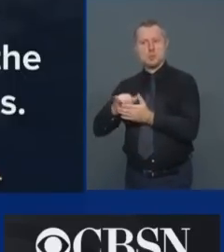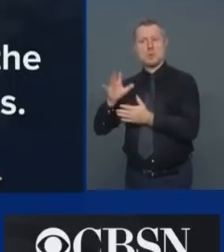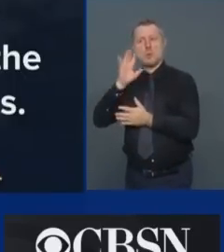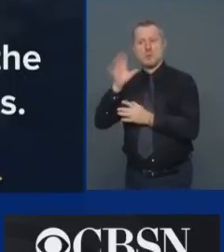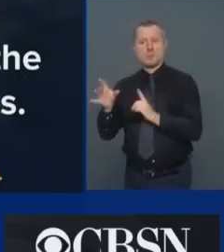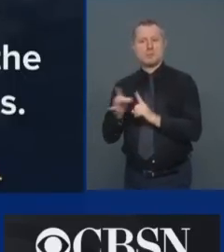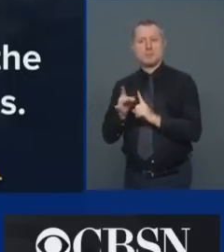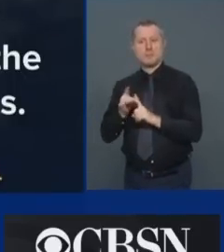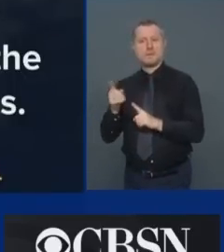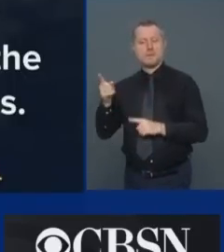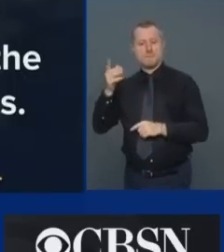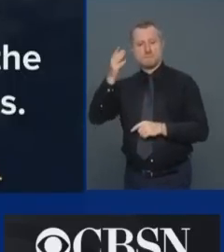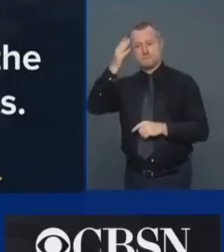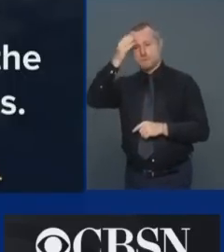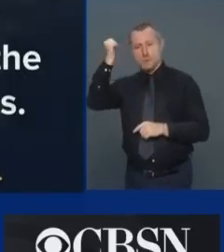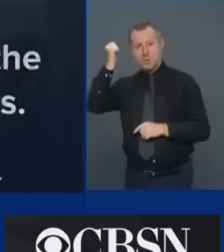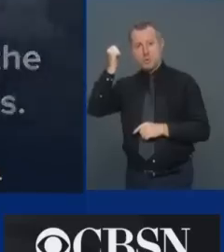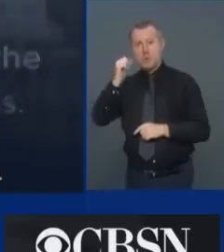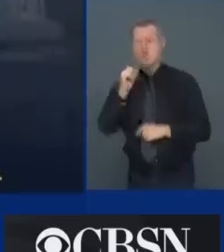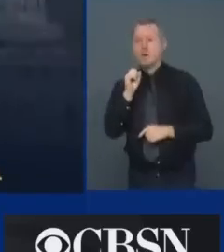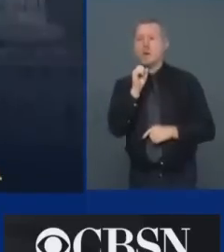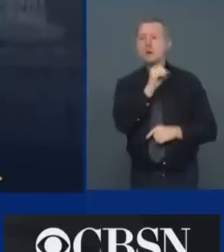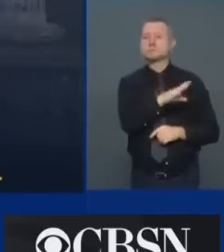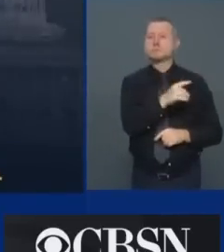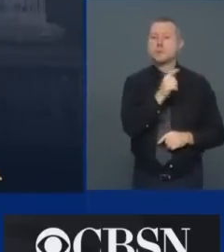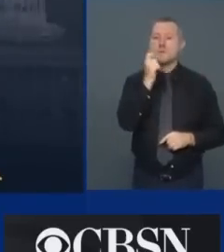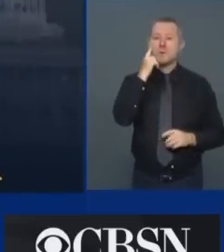to mention it to me. You know, it's